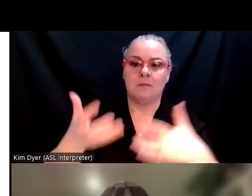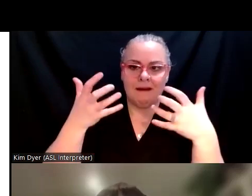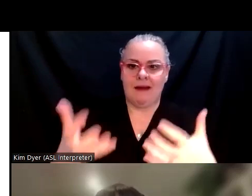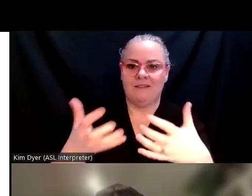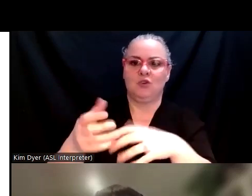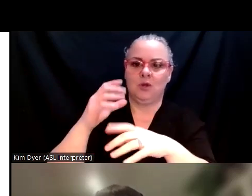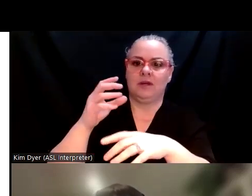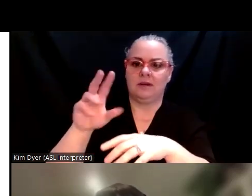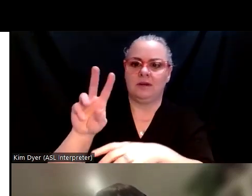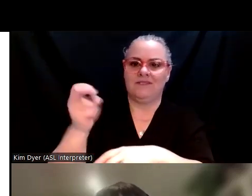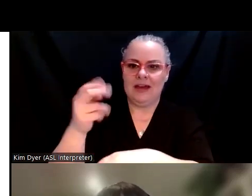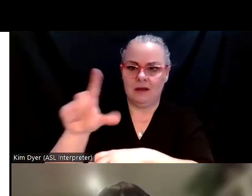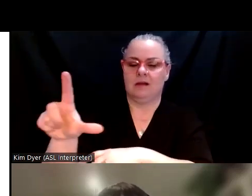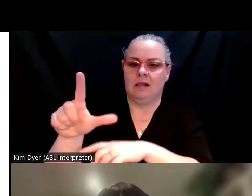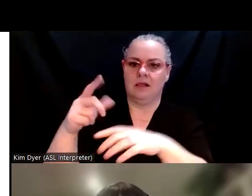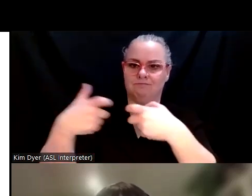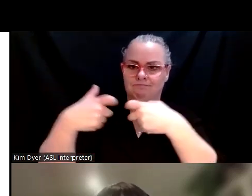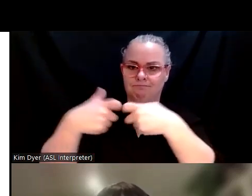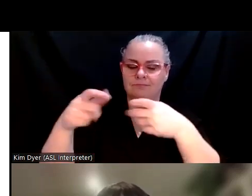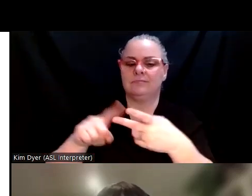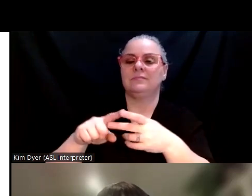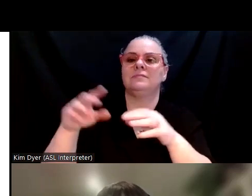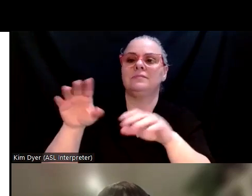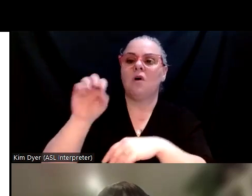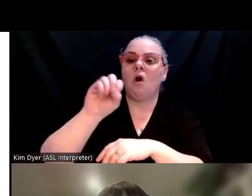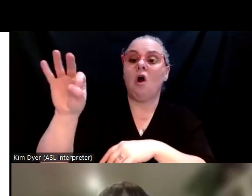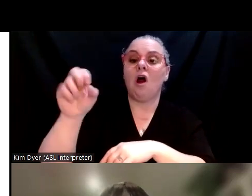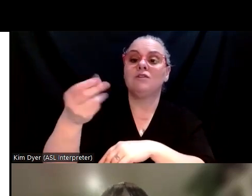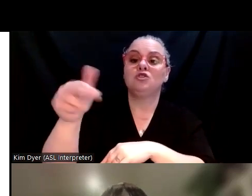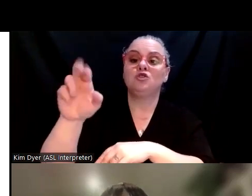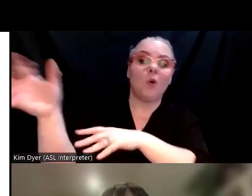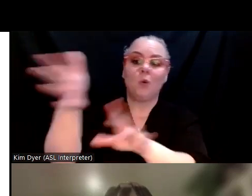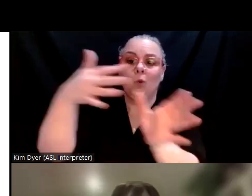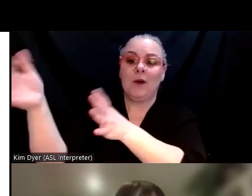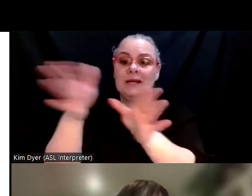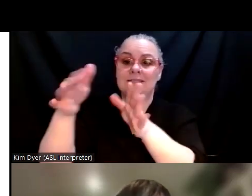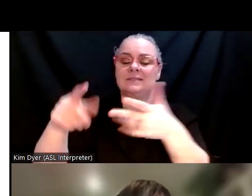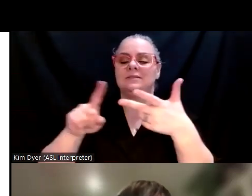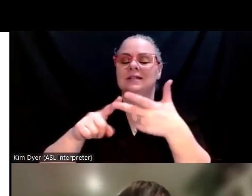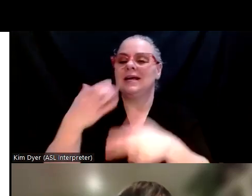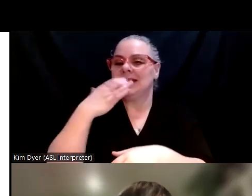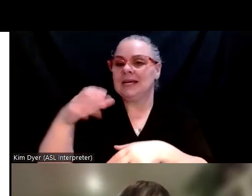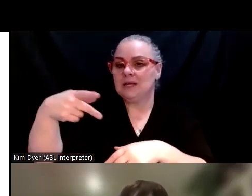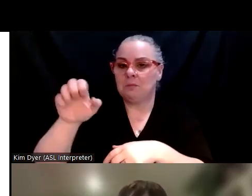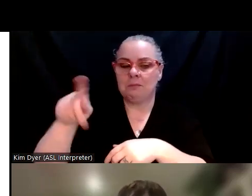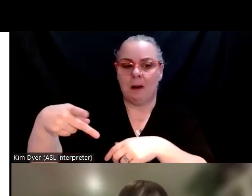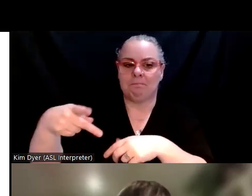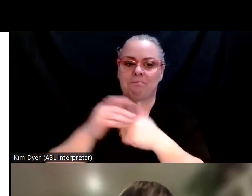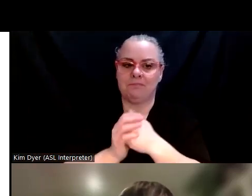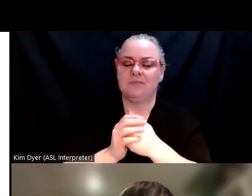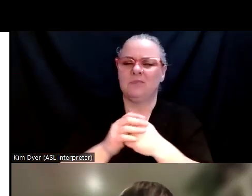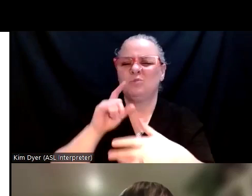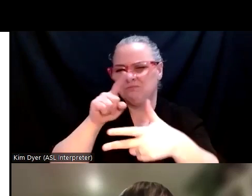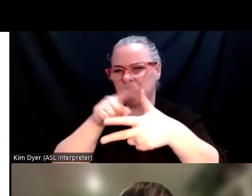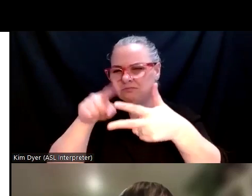vehicle electrification, offshore wind port investments, and heat pump procurements. We'll talk briefly through